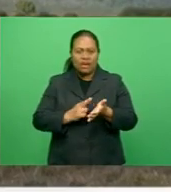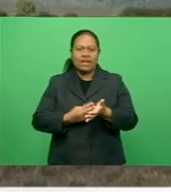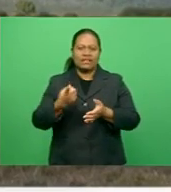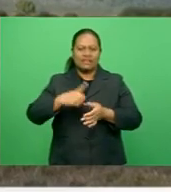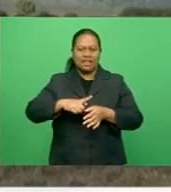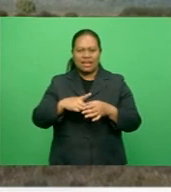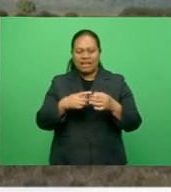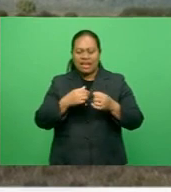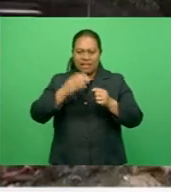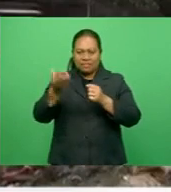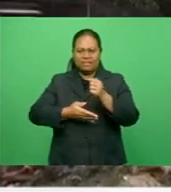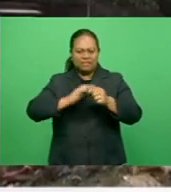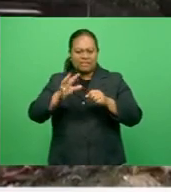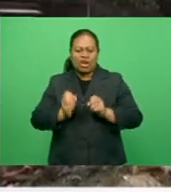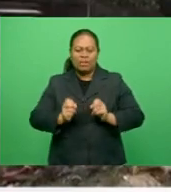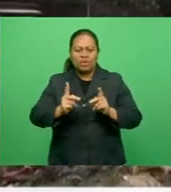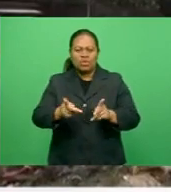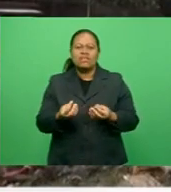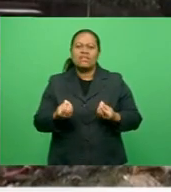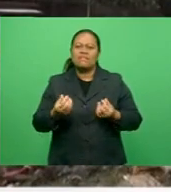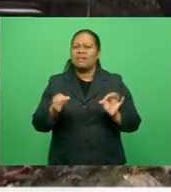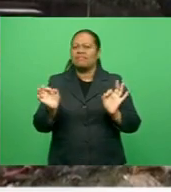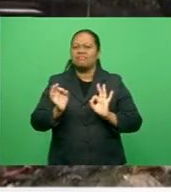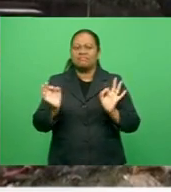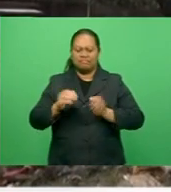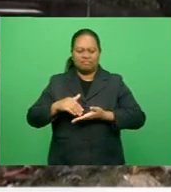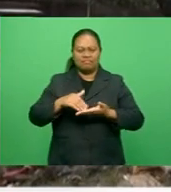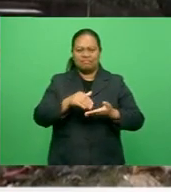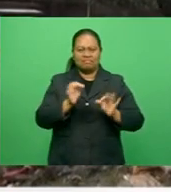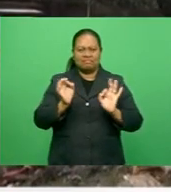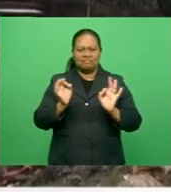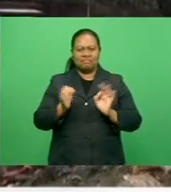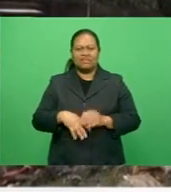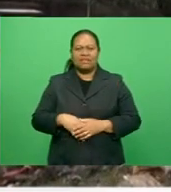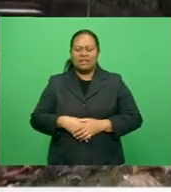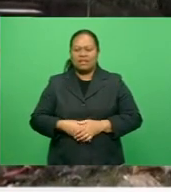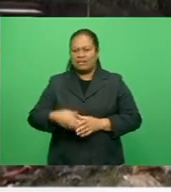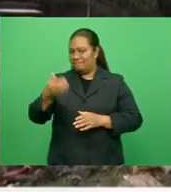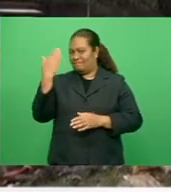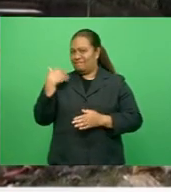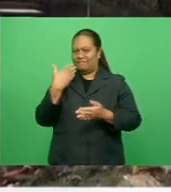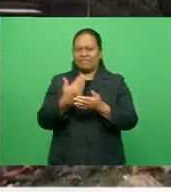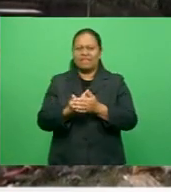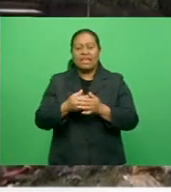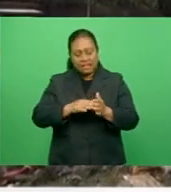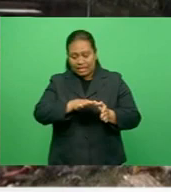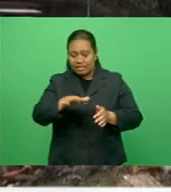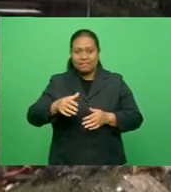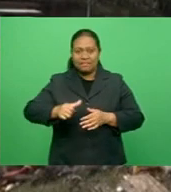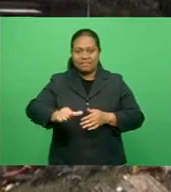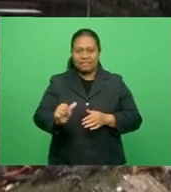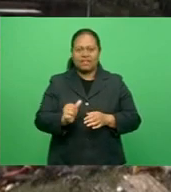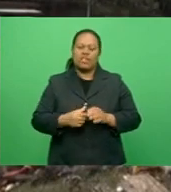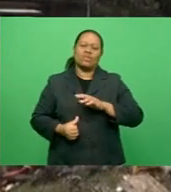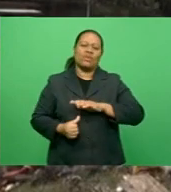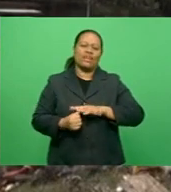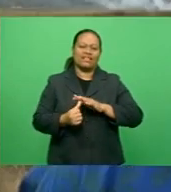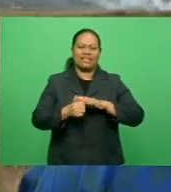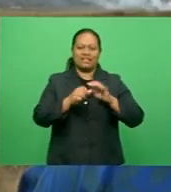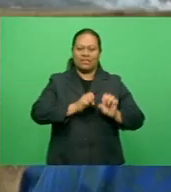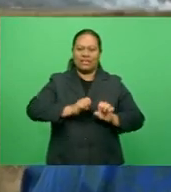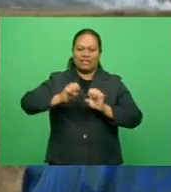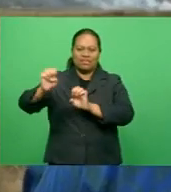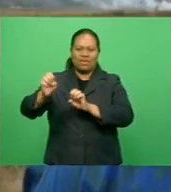same opportunities or income as in the past. Korelavusau adds aquaculture will also allow them to access the export